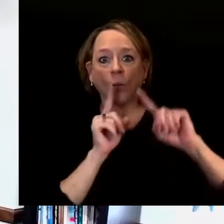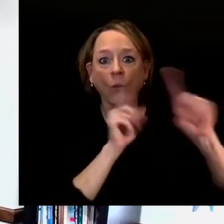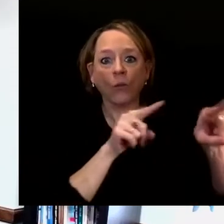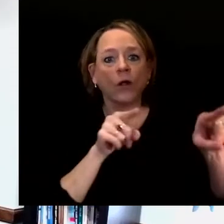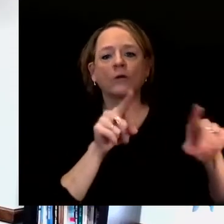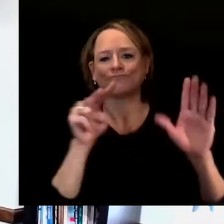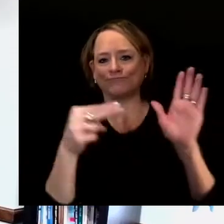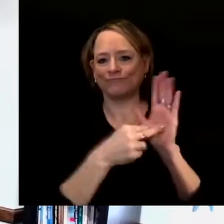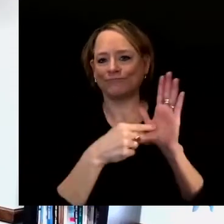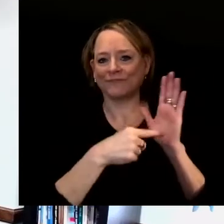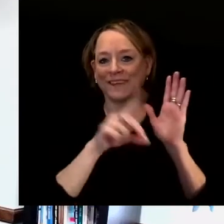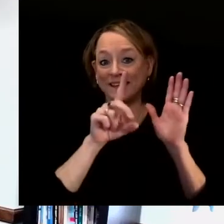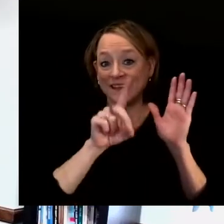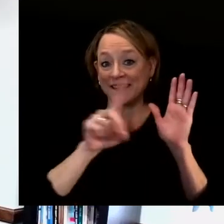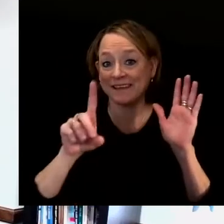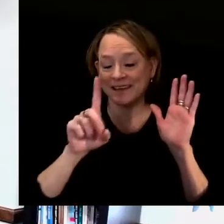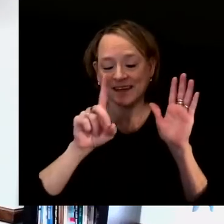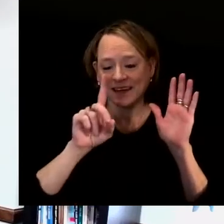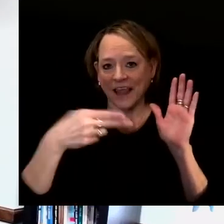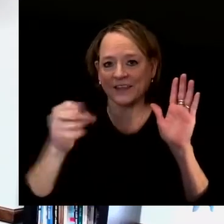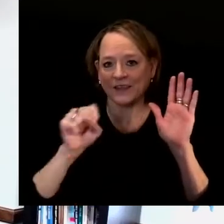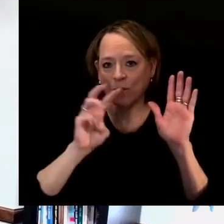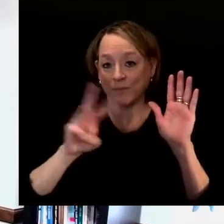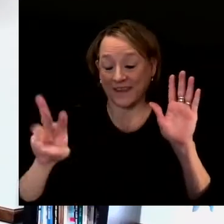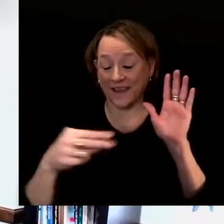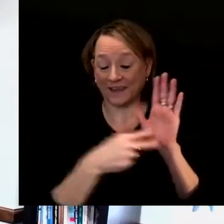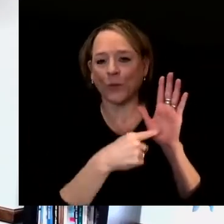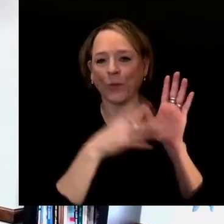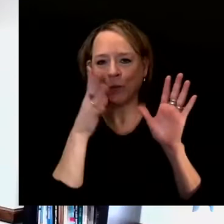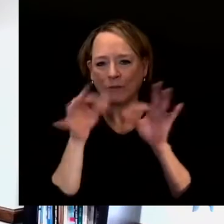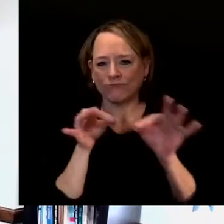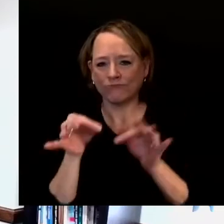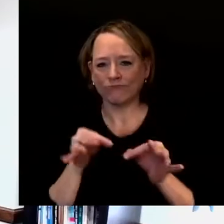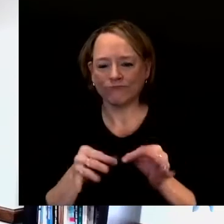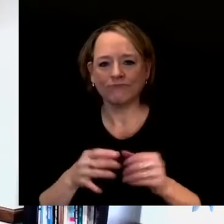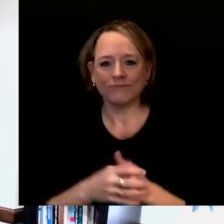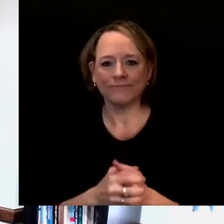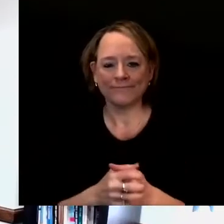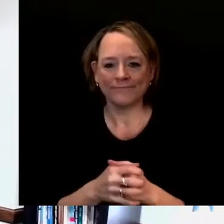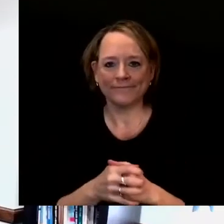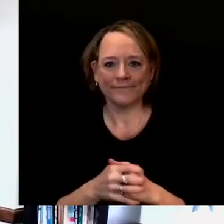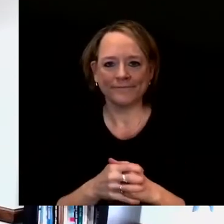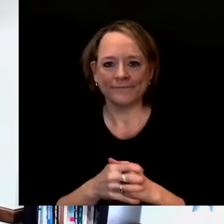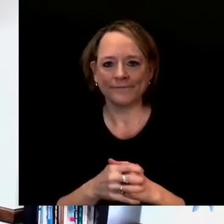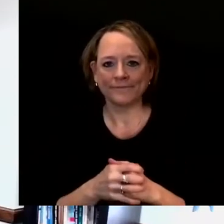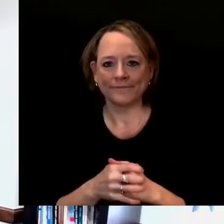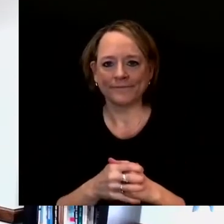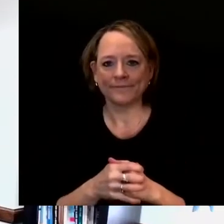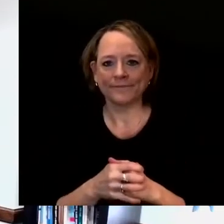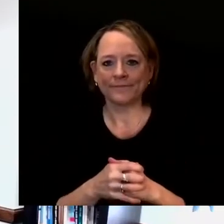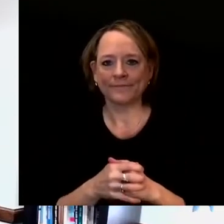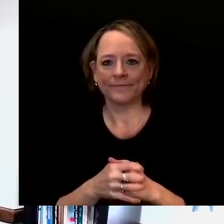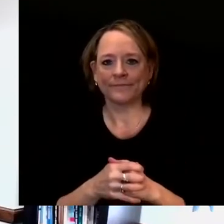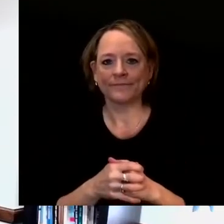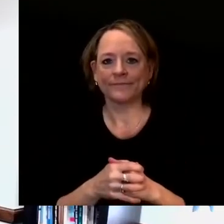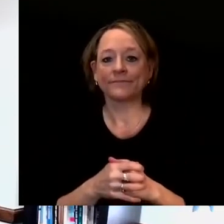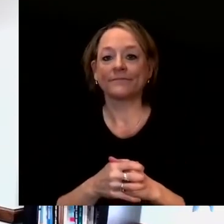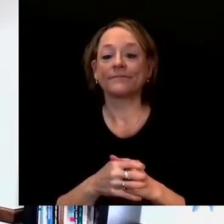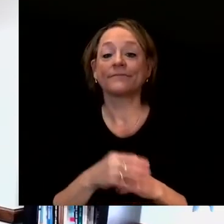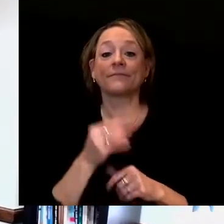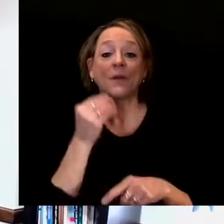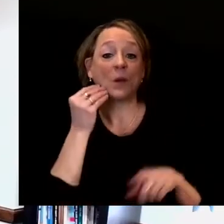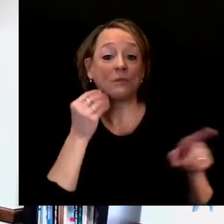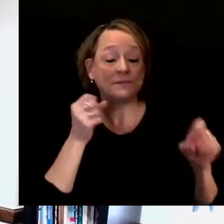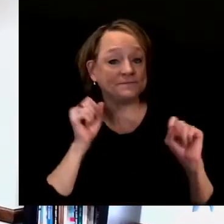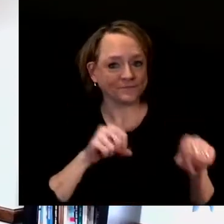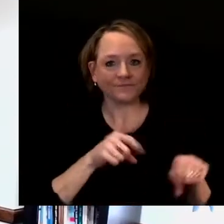DHS website. At-home rapid tests are also available for purchase over-the-counter at pharmacies and online.